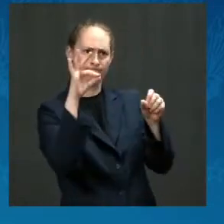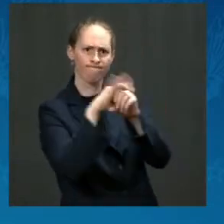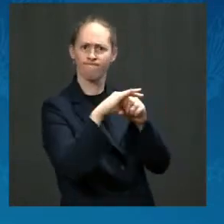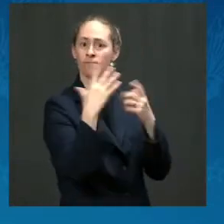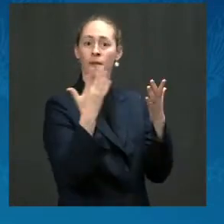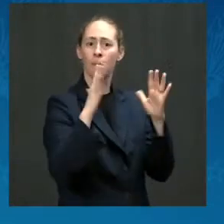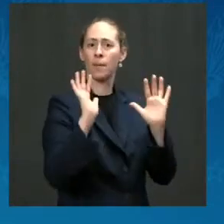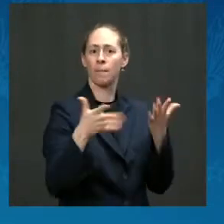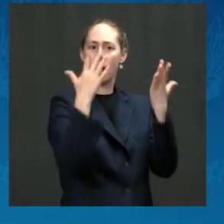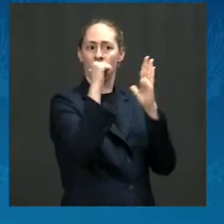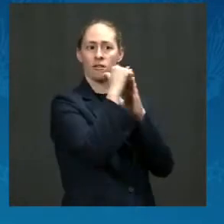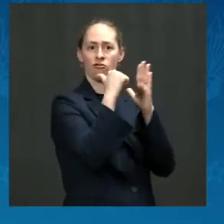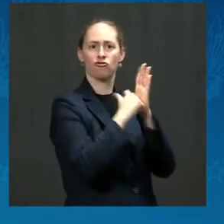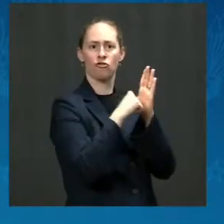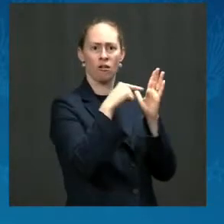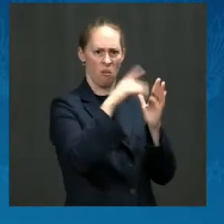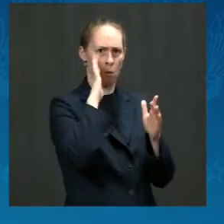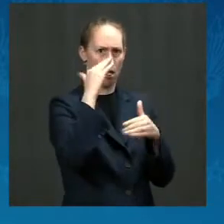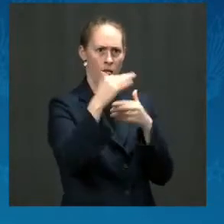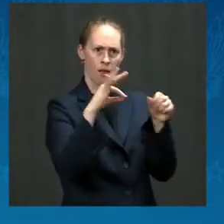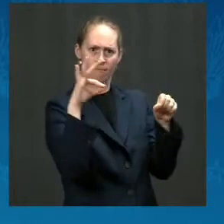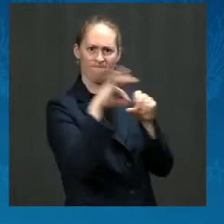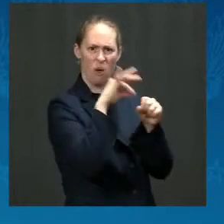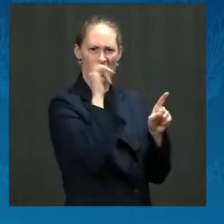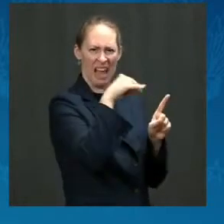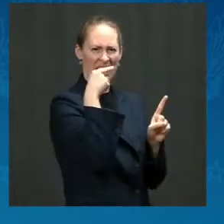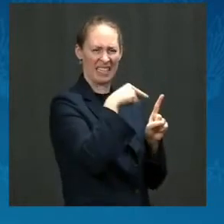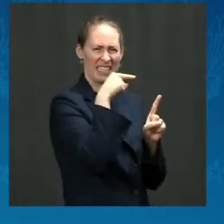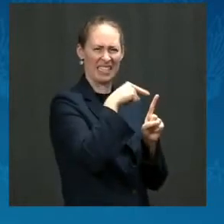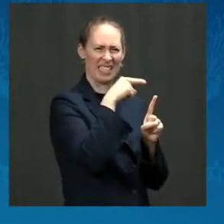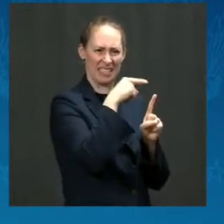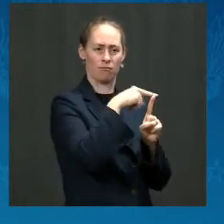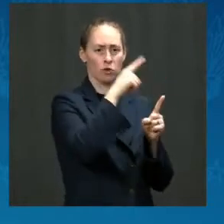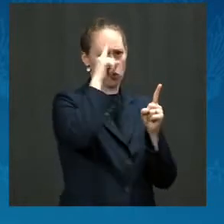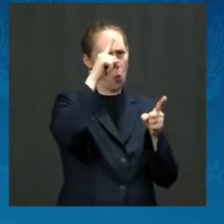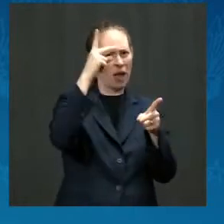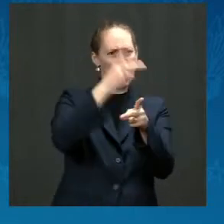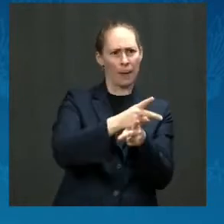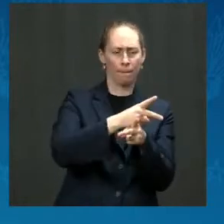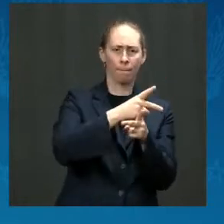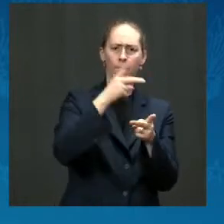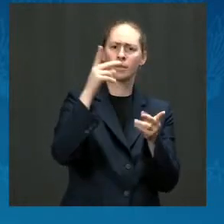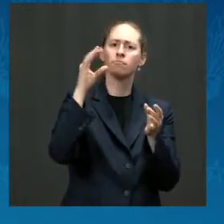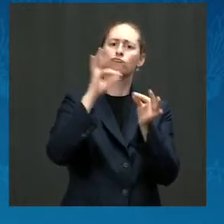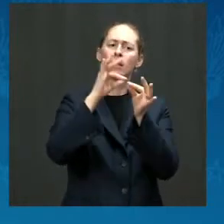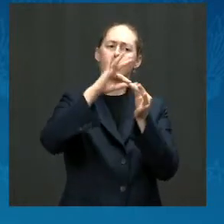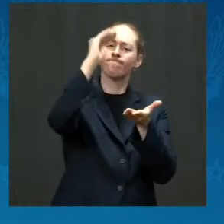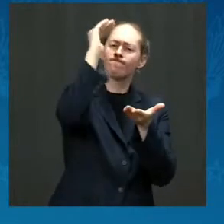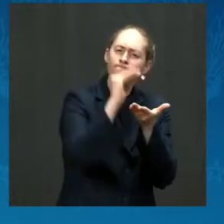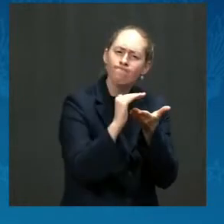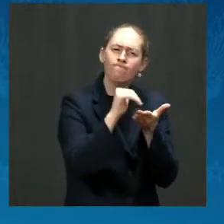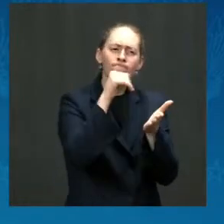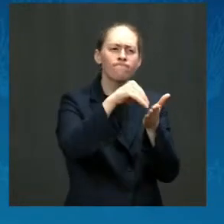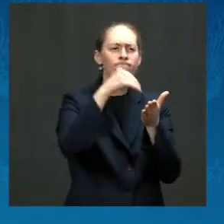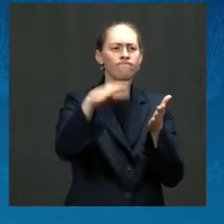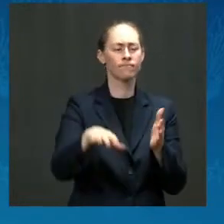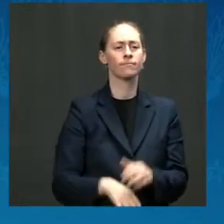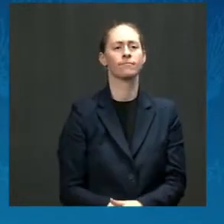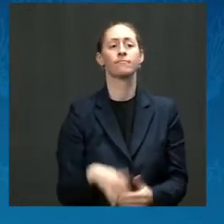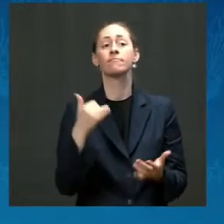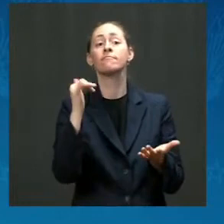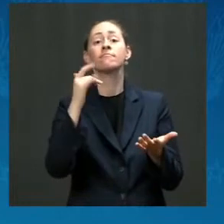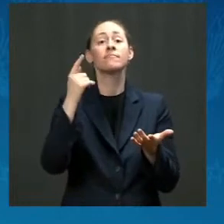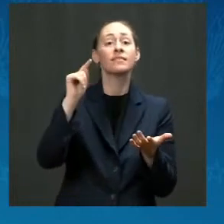big part of that agenda is lowering health care costs. The tax cuts that I just mentioned are giving